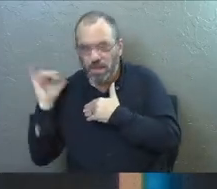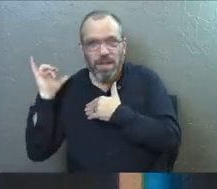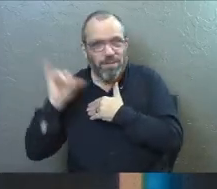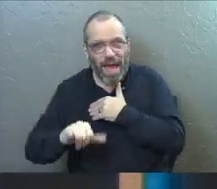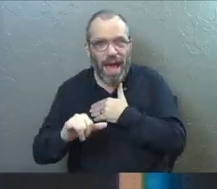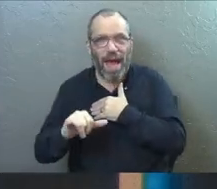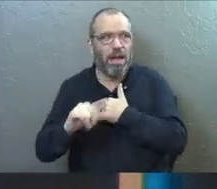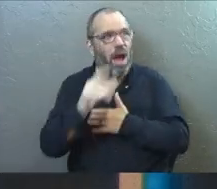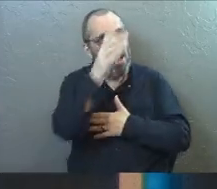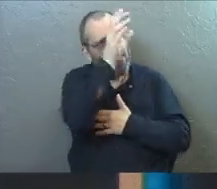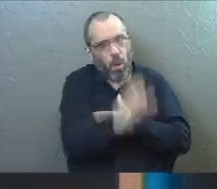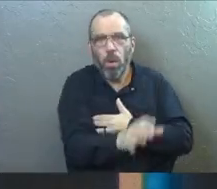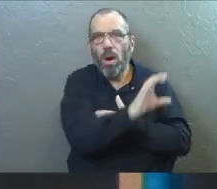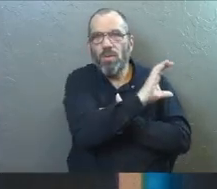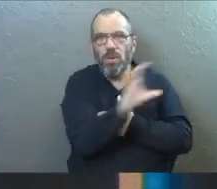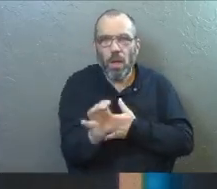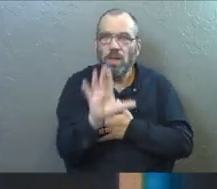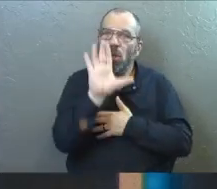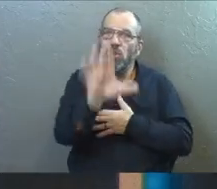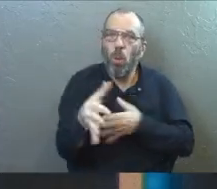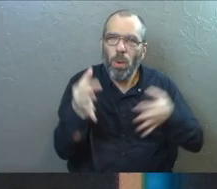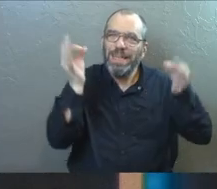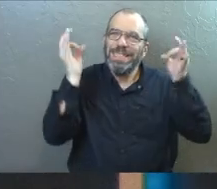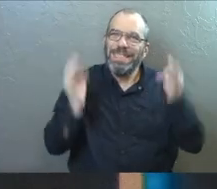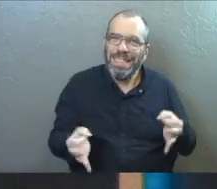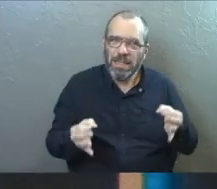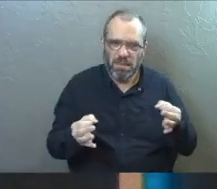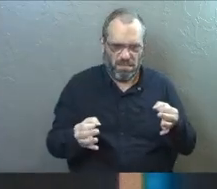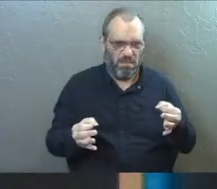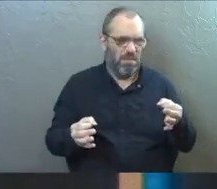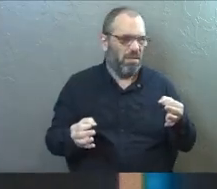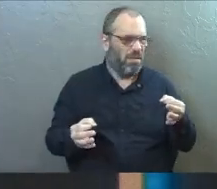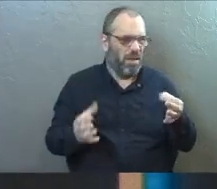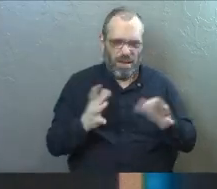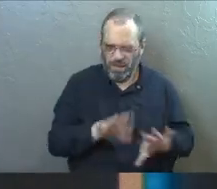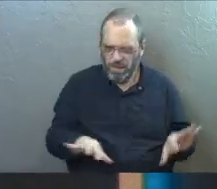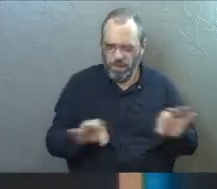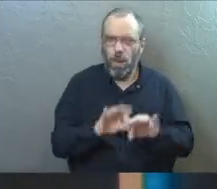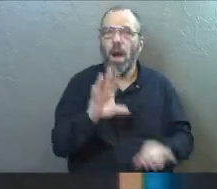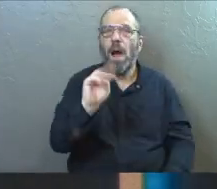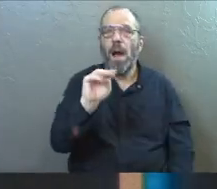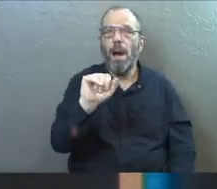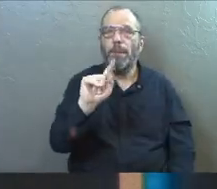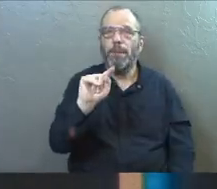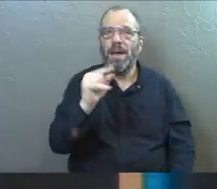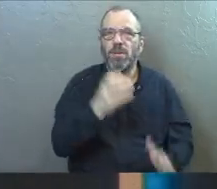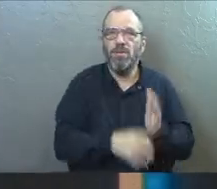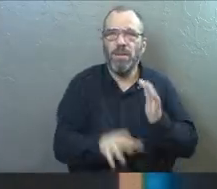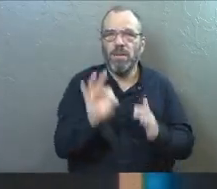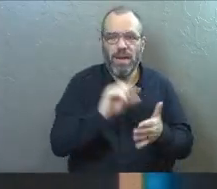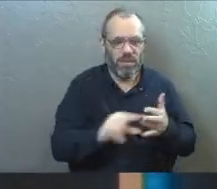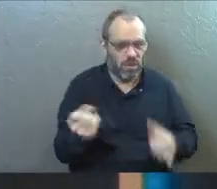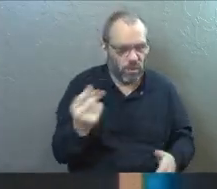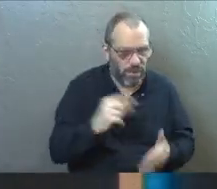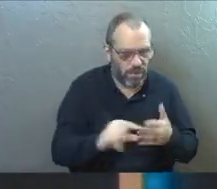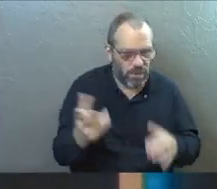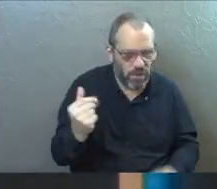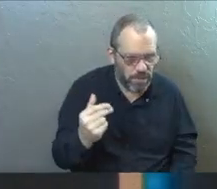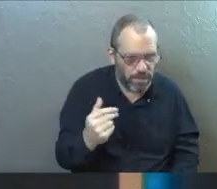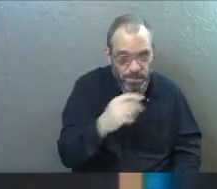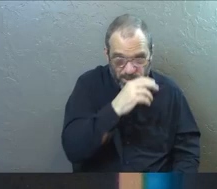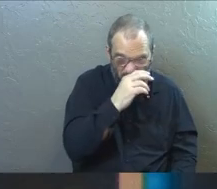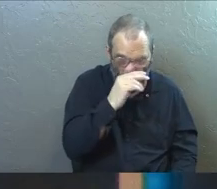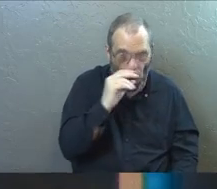there for the cross, our choices. Why does this matter? Here's Matthew 9, verses 12 and